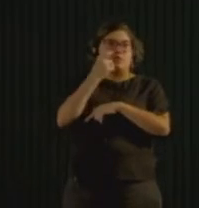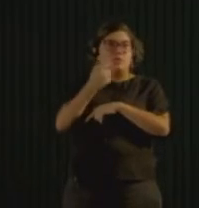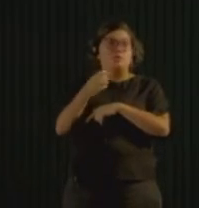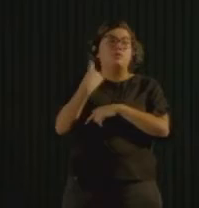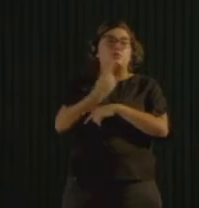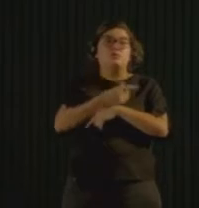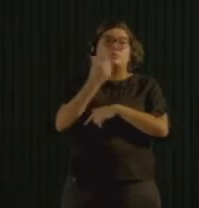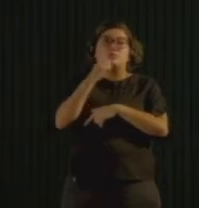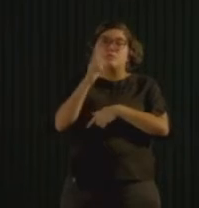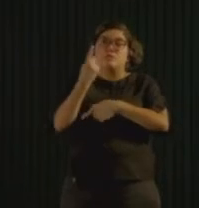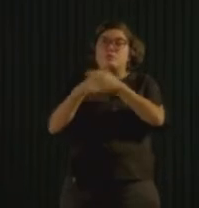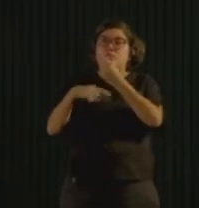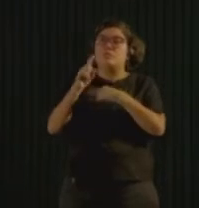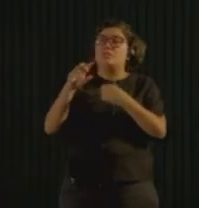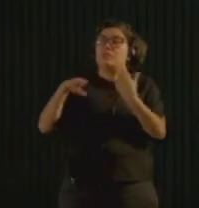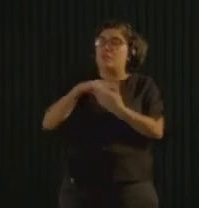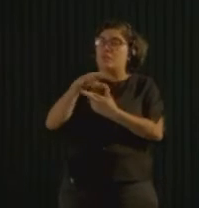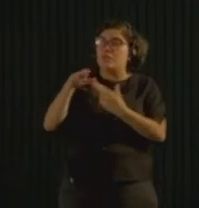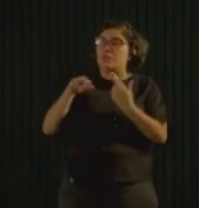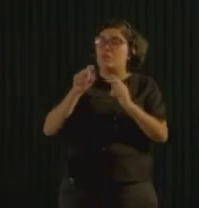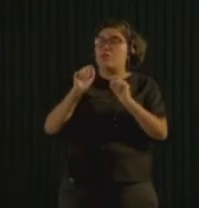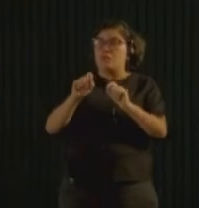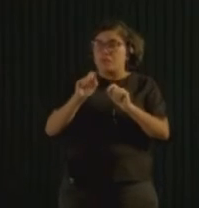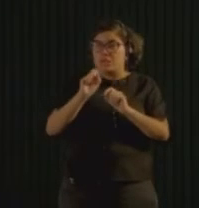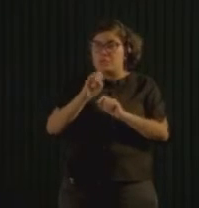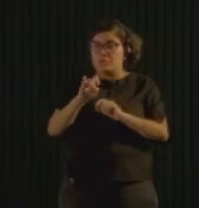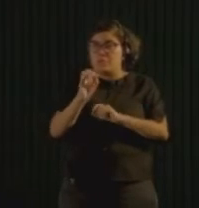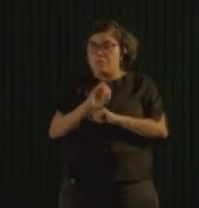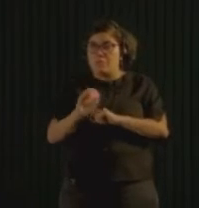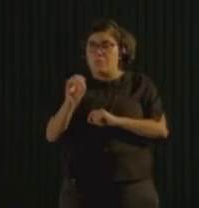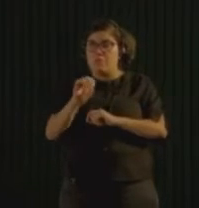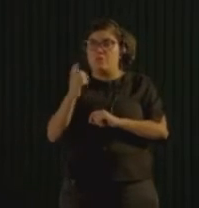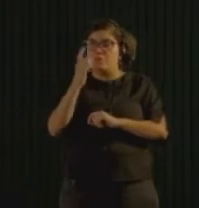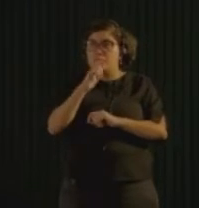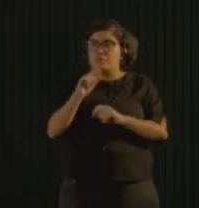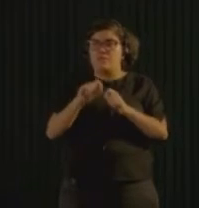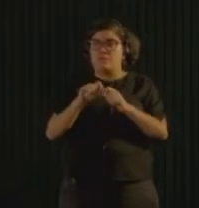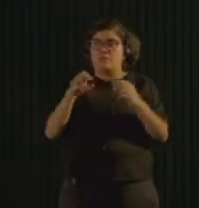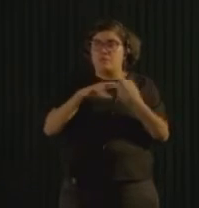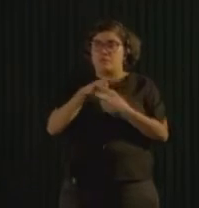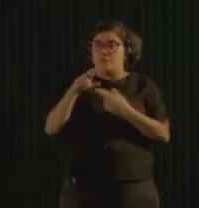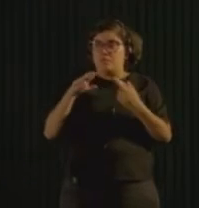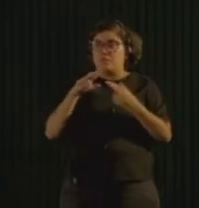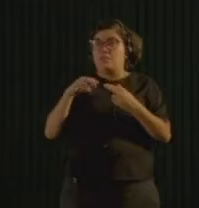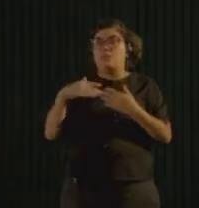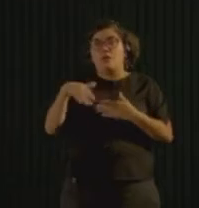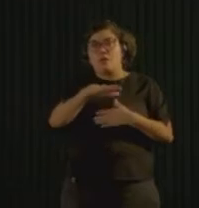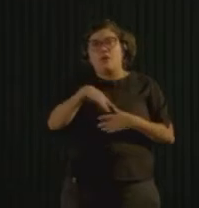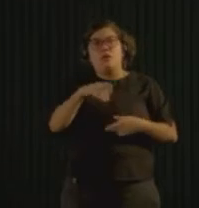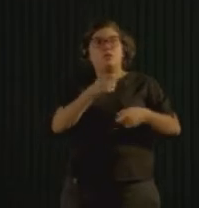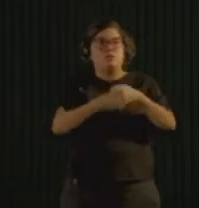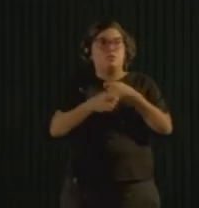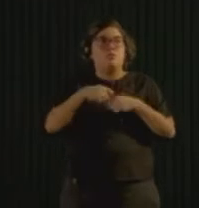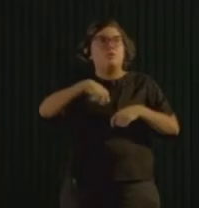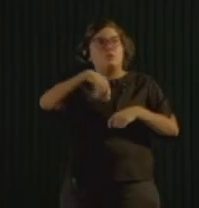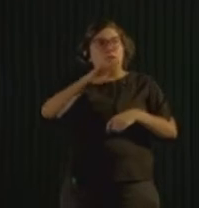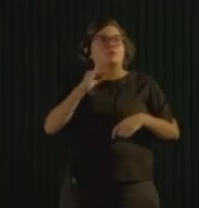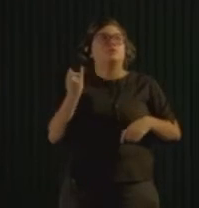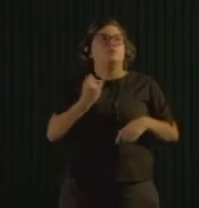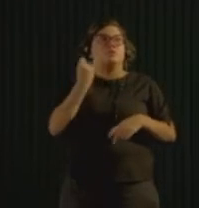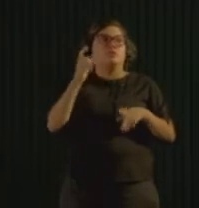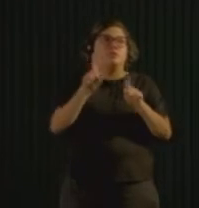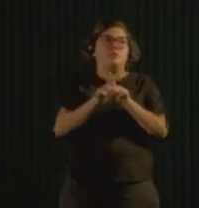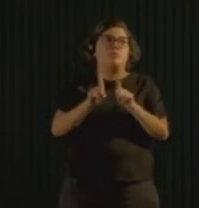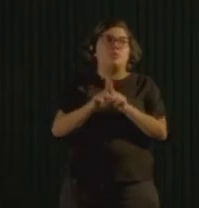otherwise absolutely not recycled. So it's the economics that are the most important. Then, of course, we have to figure out, how do we collect the waste in